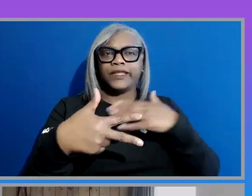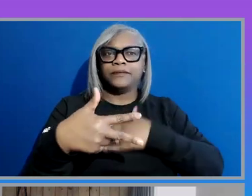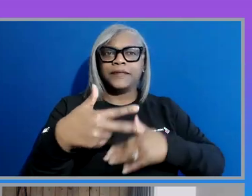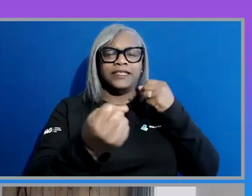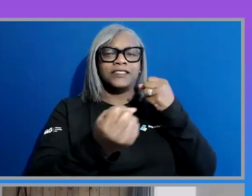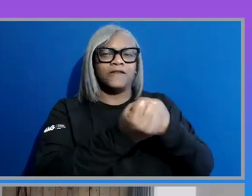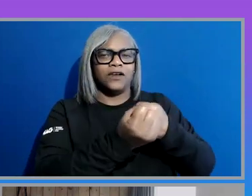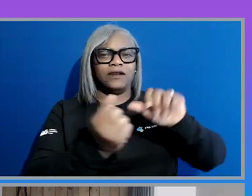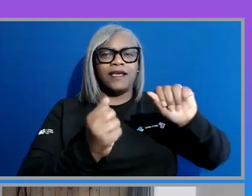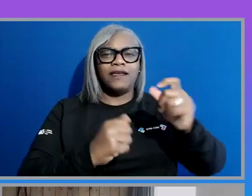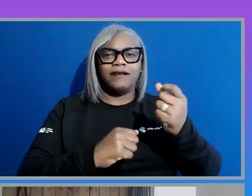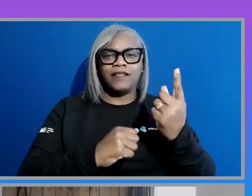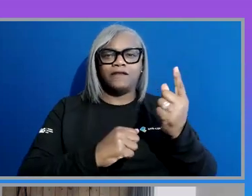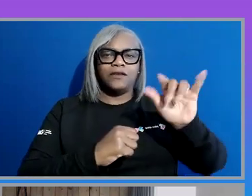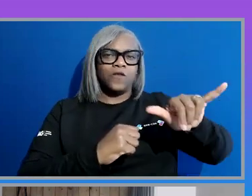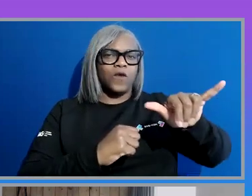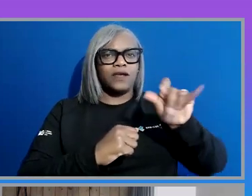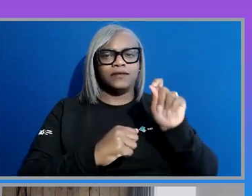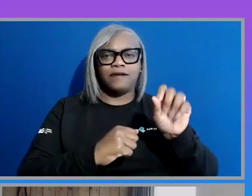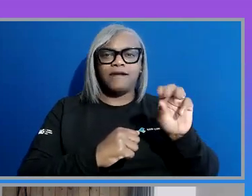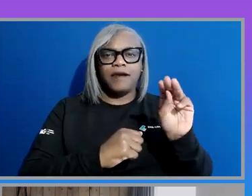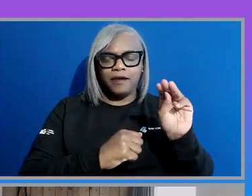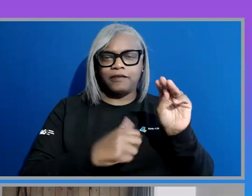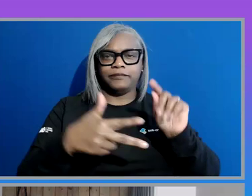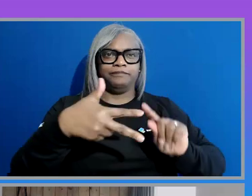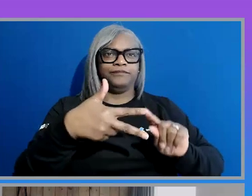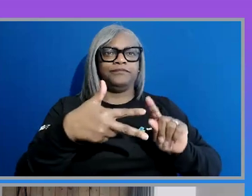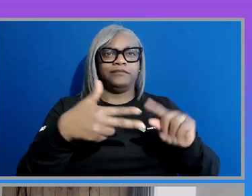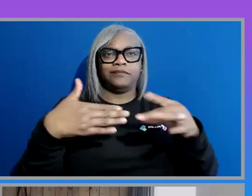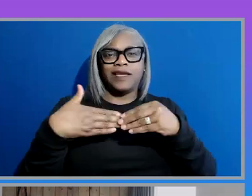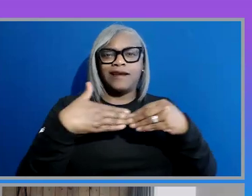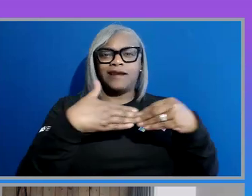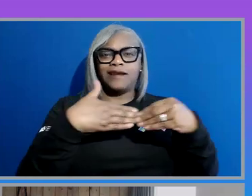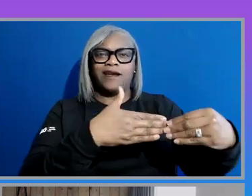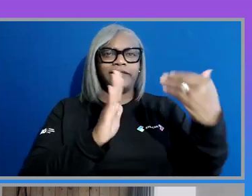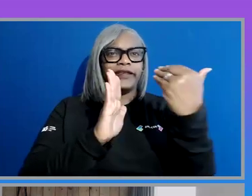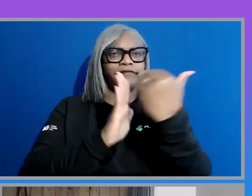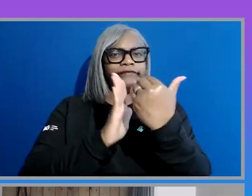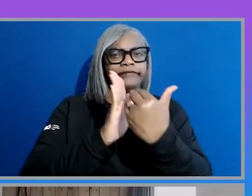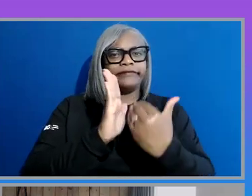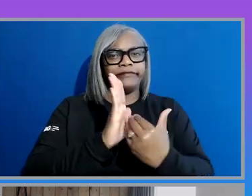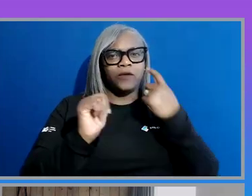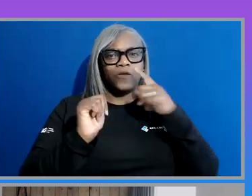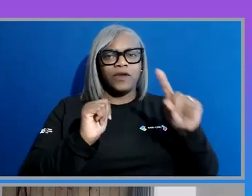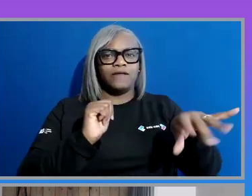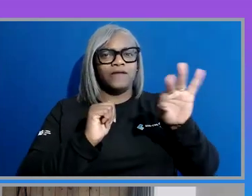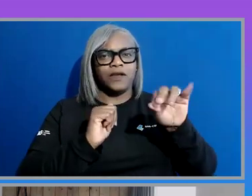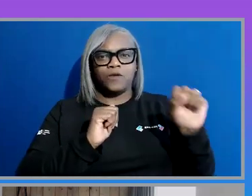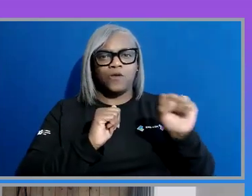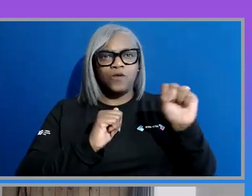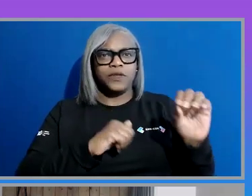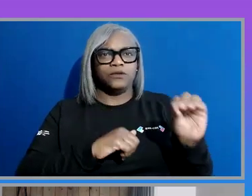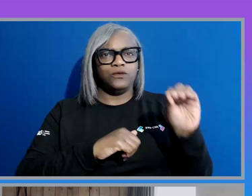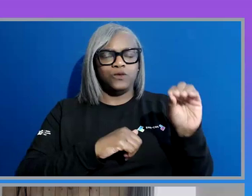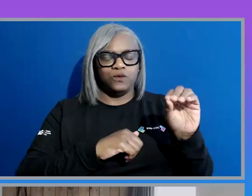pleasefunda11y.com. Please Fund A11Y is a guide that outlines the places where open source work would benefit